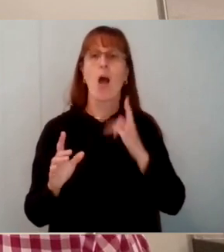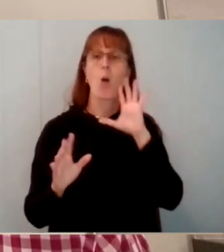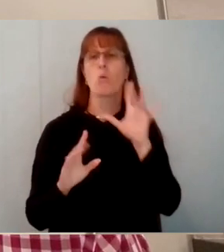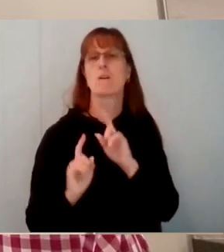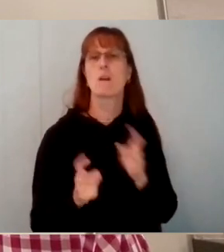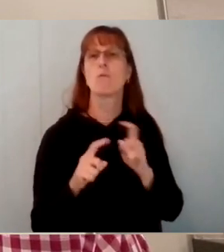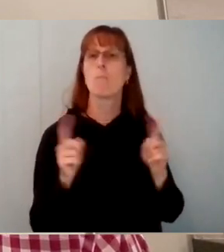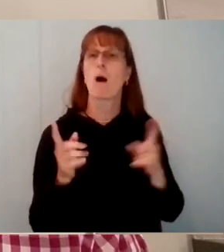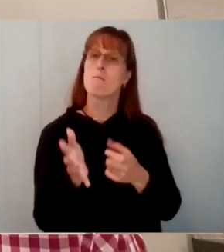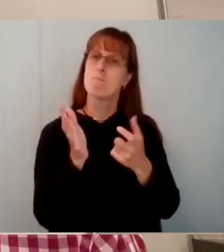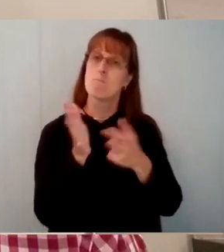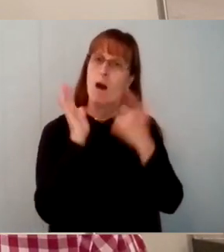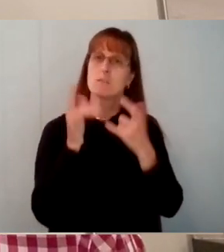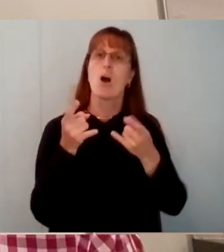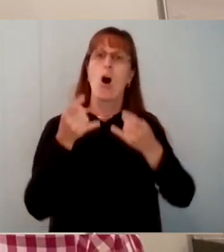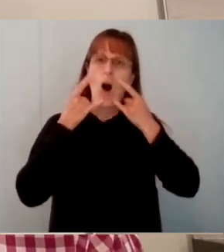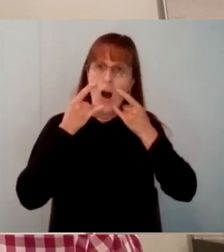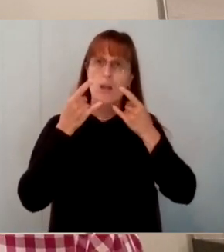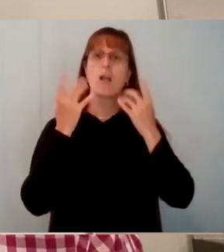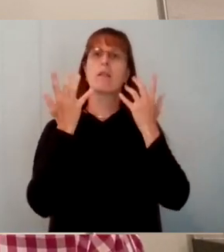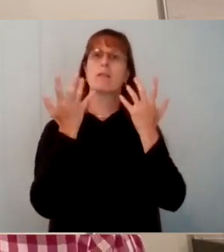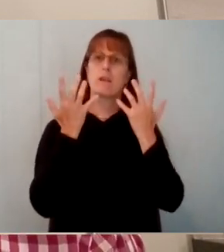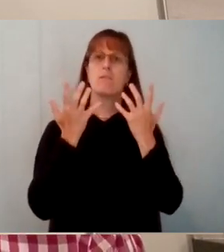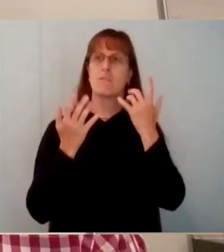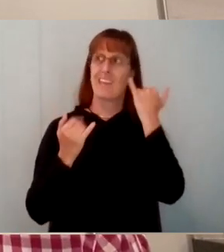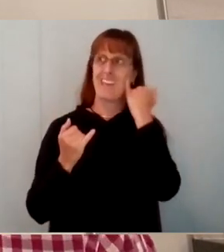And so when you're coming in for an elective